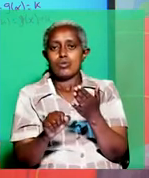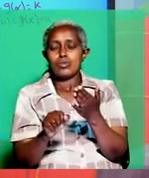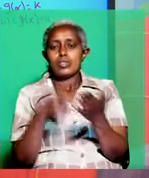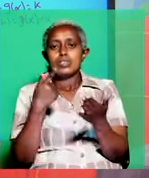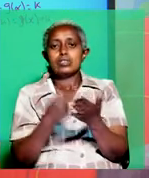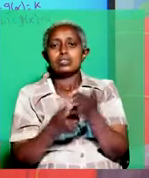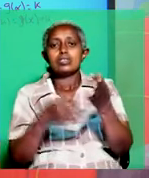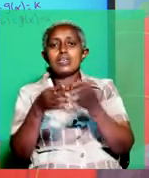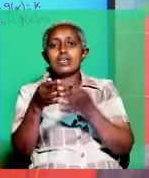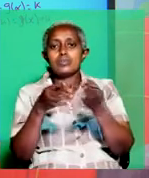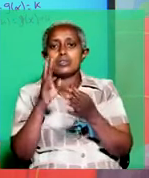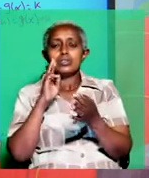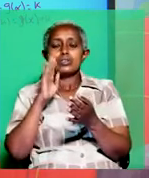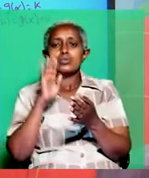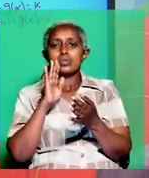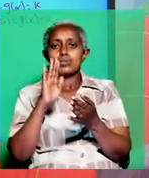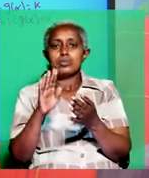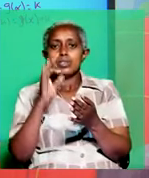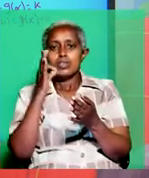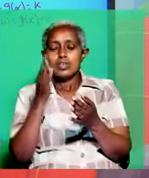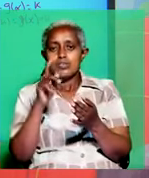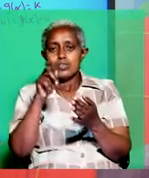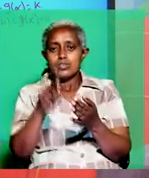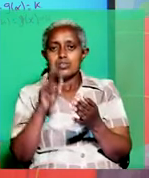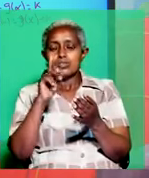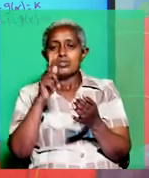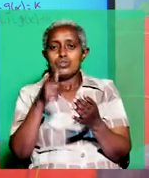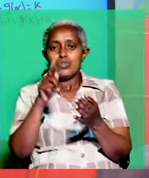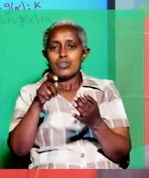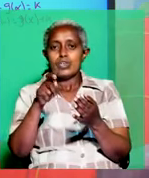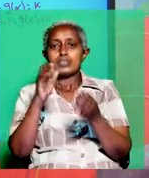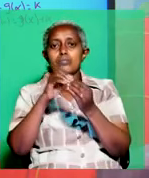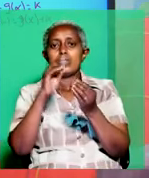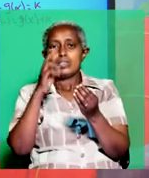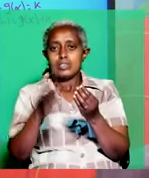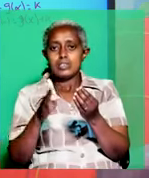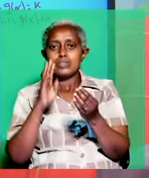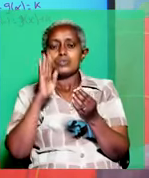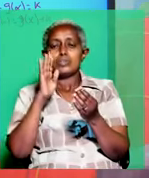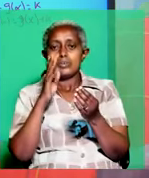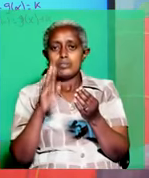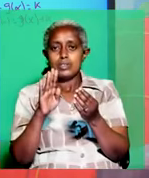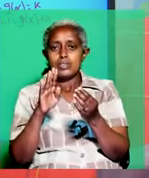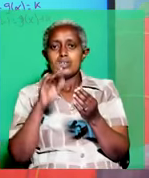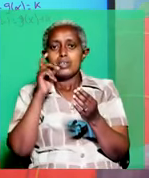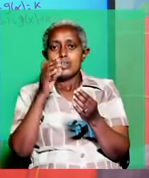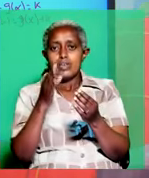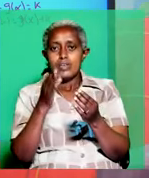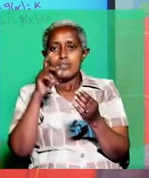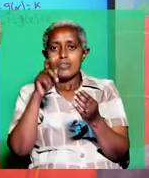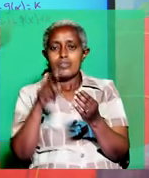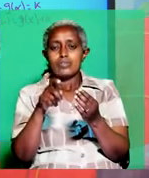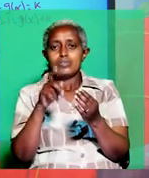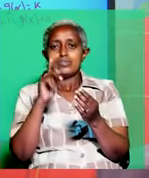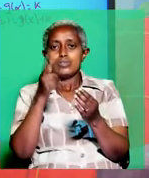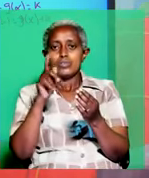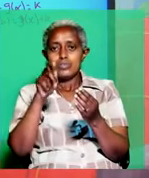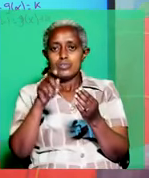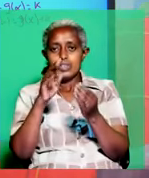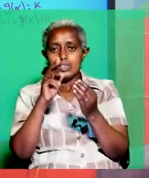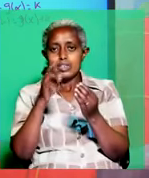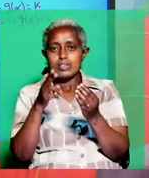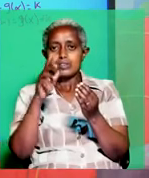this expression will be, it is f of g of x plus h will be, it is f of g of x plus h, it